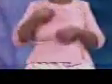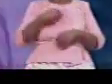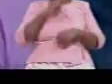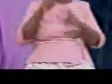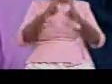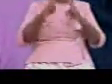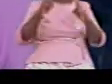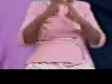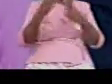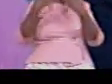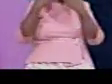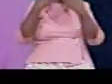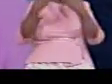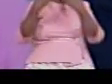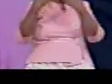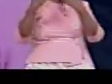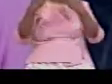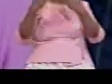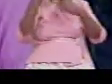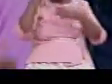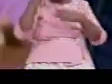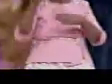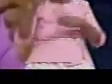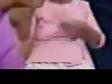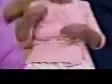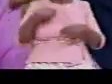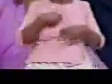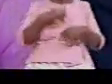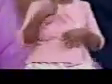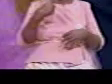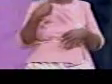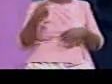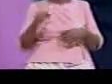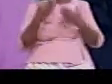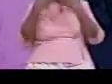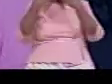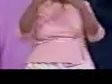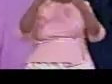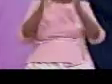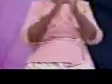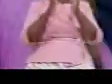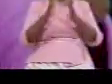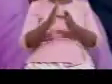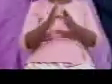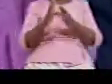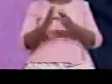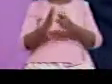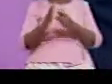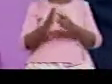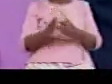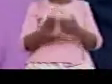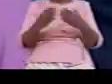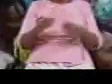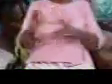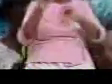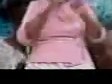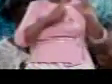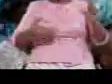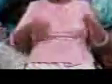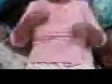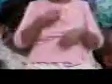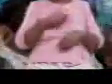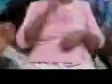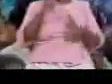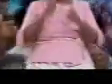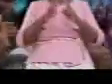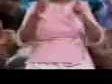are very, very grateful. And we say, thank you, Jesus. Thank you, Jesus. Oh Lord, we